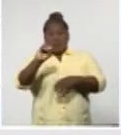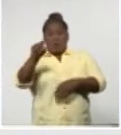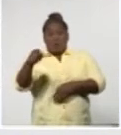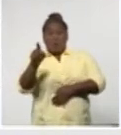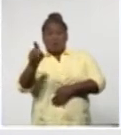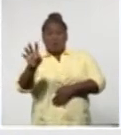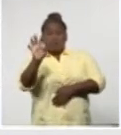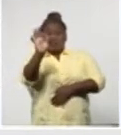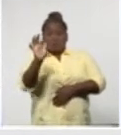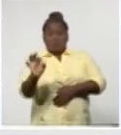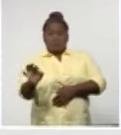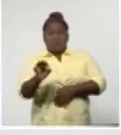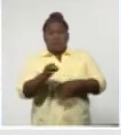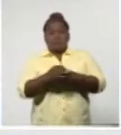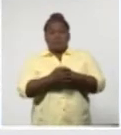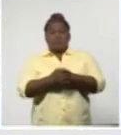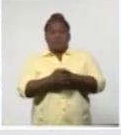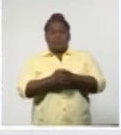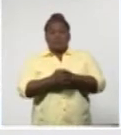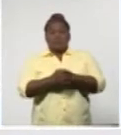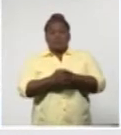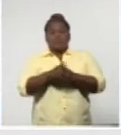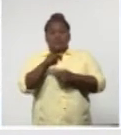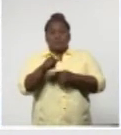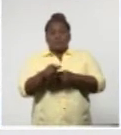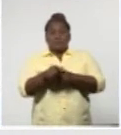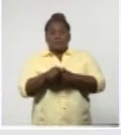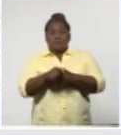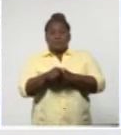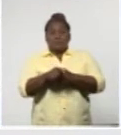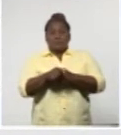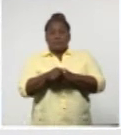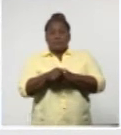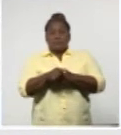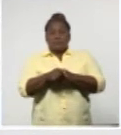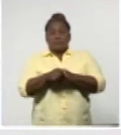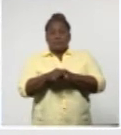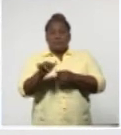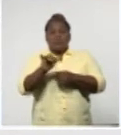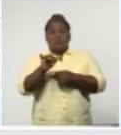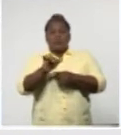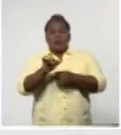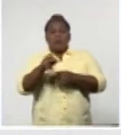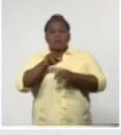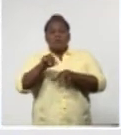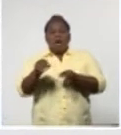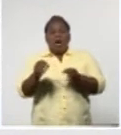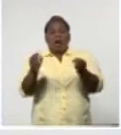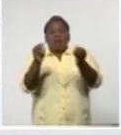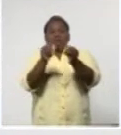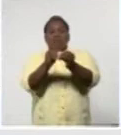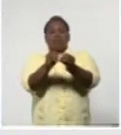to COVID for COVID-19, and this is 0.14%.